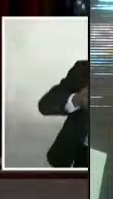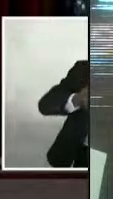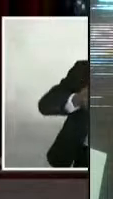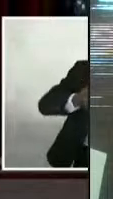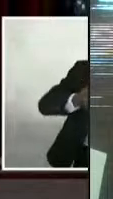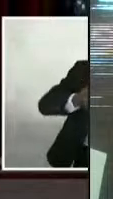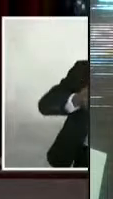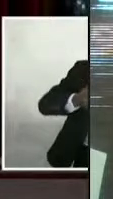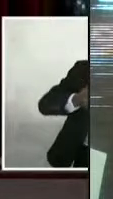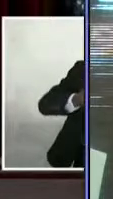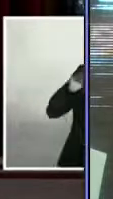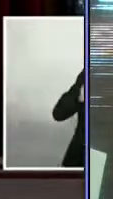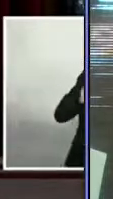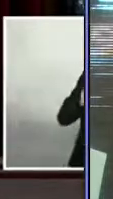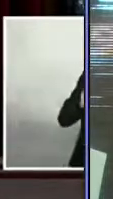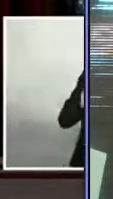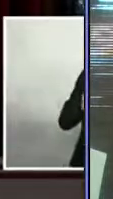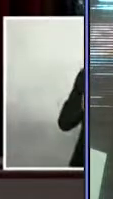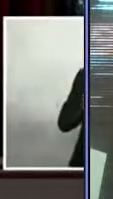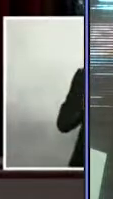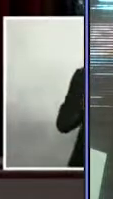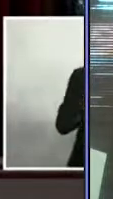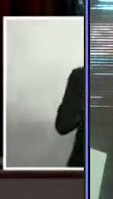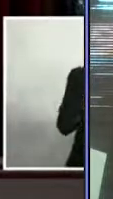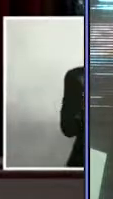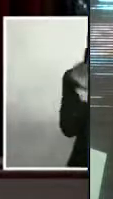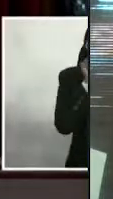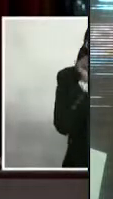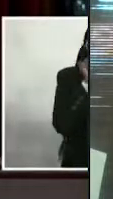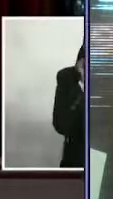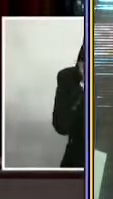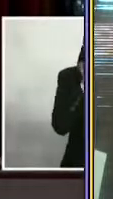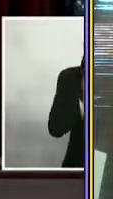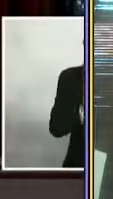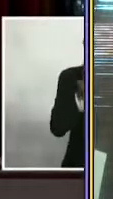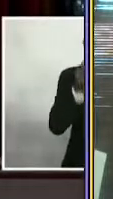Can you hear me? We still cannot hear you.